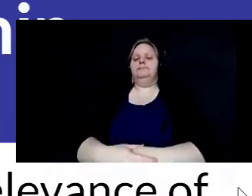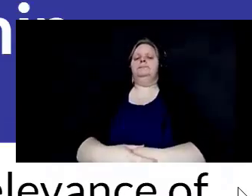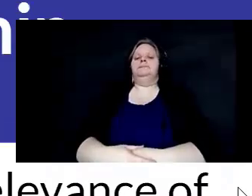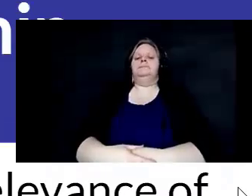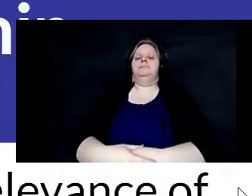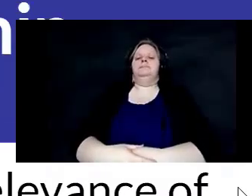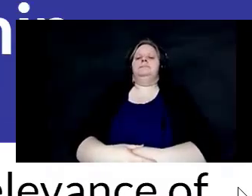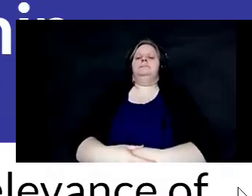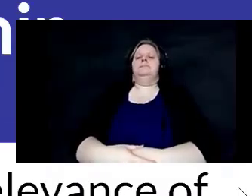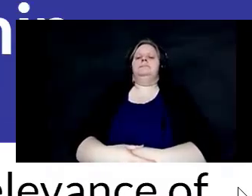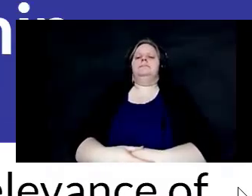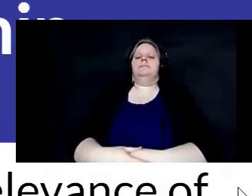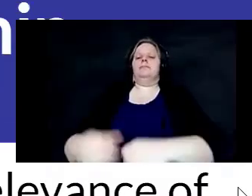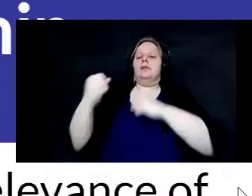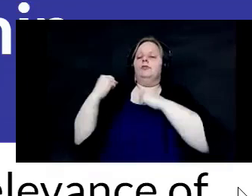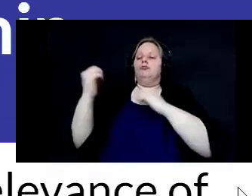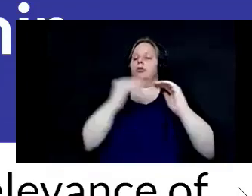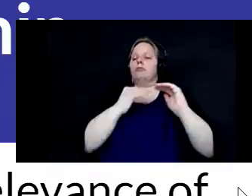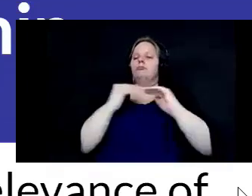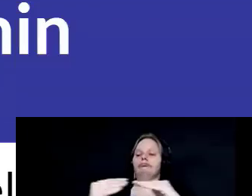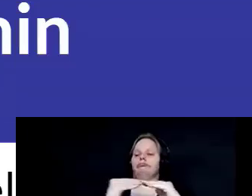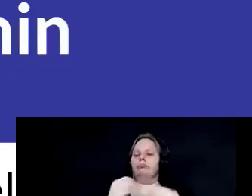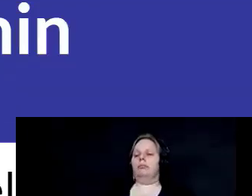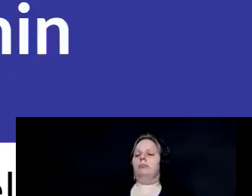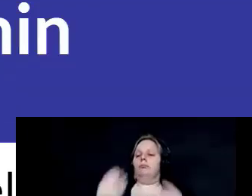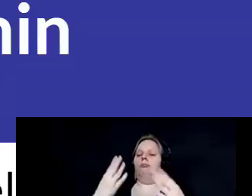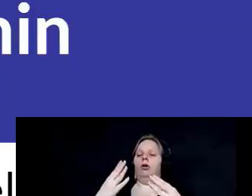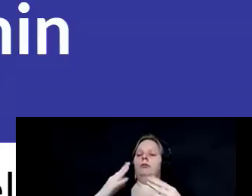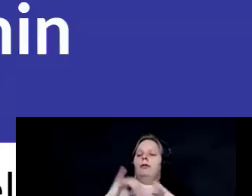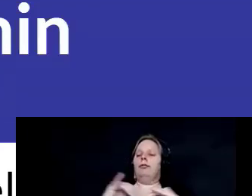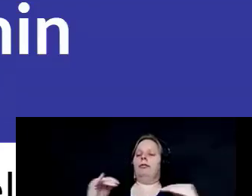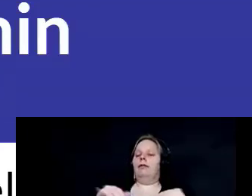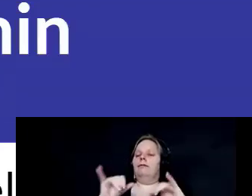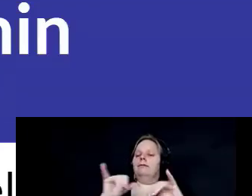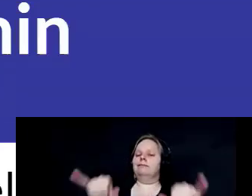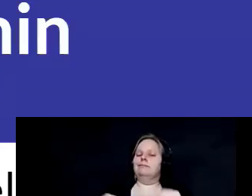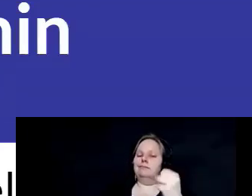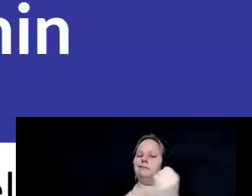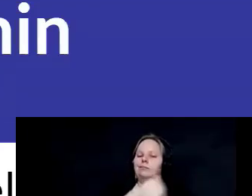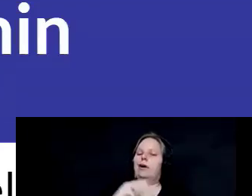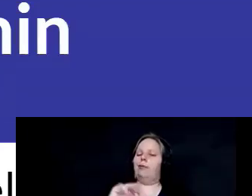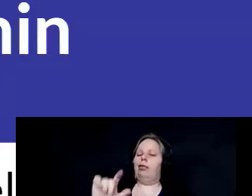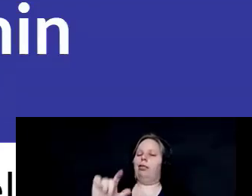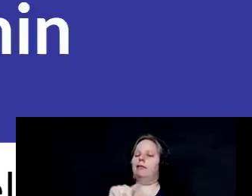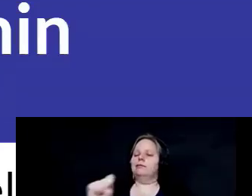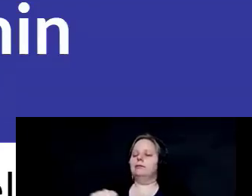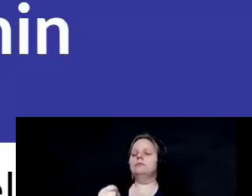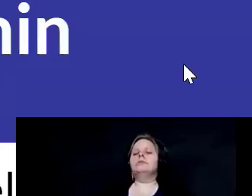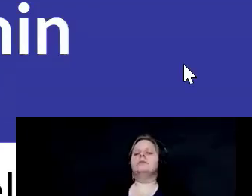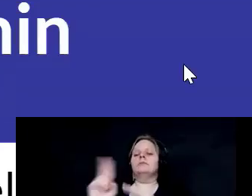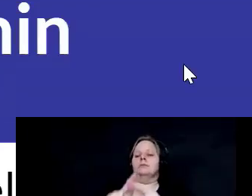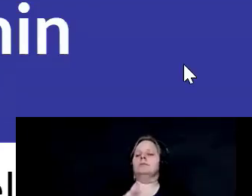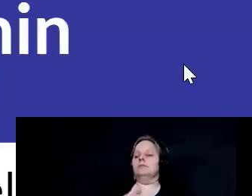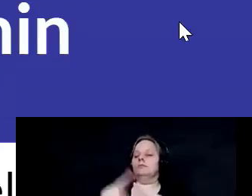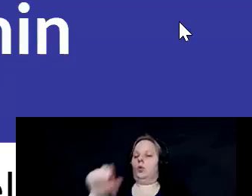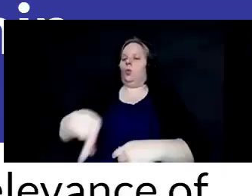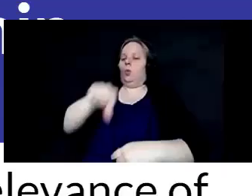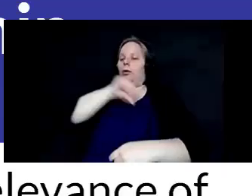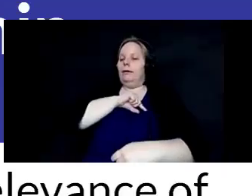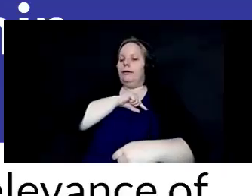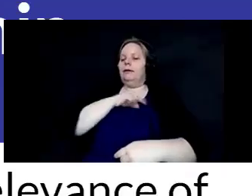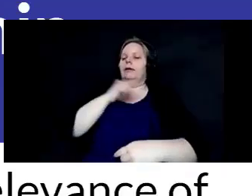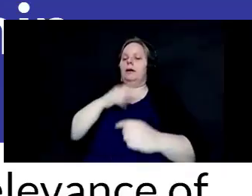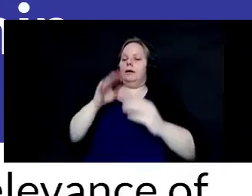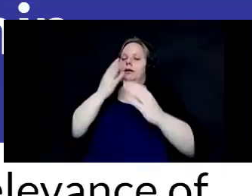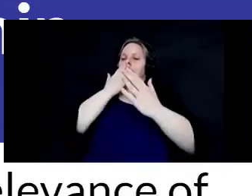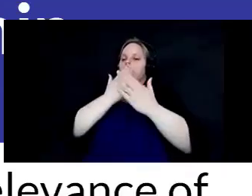A strong, equitable, multi-level systems of support enhances the quality and relevance of data and